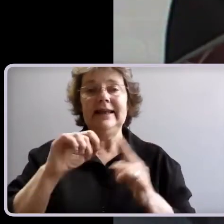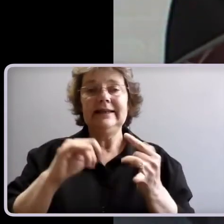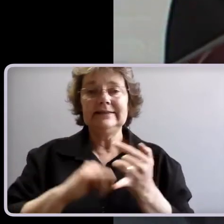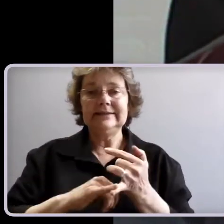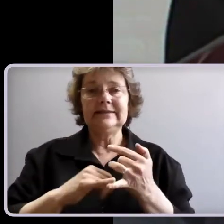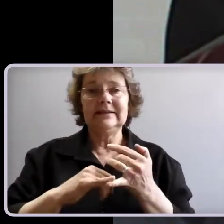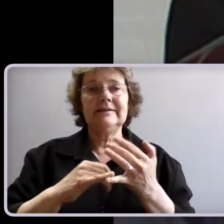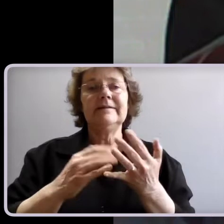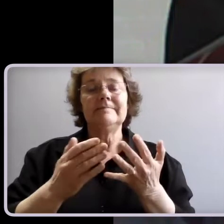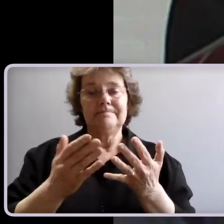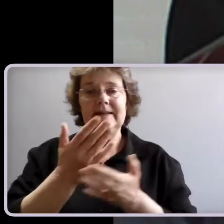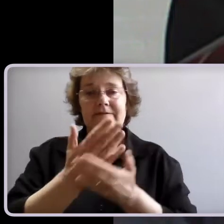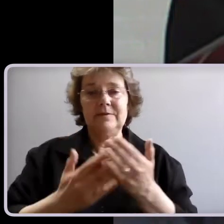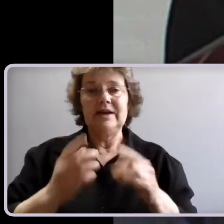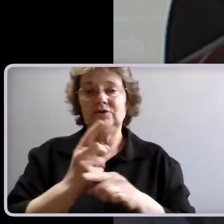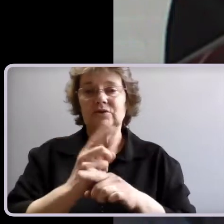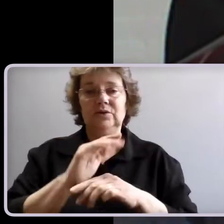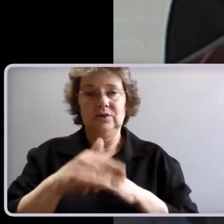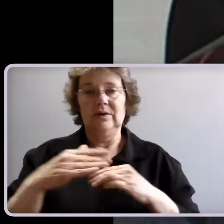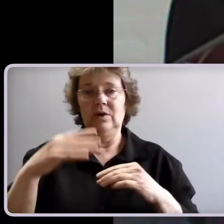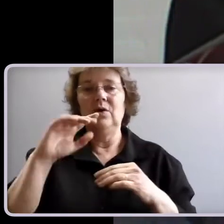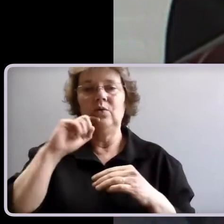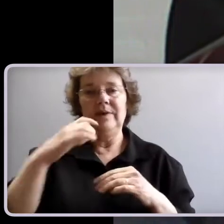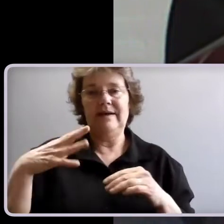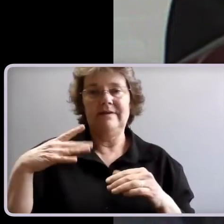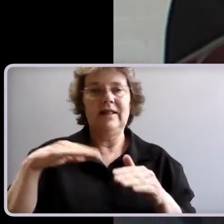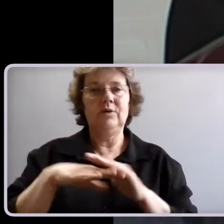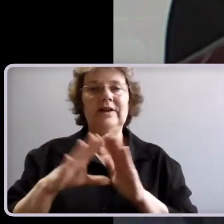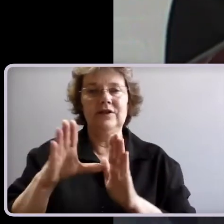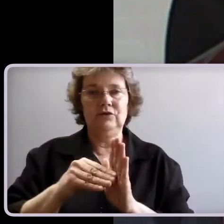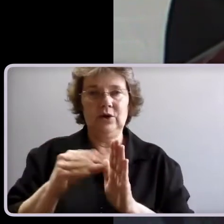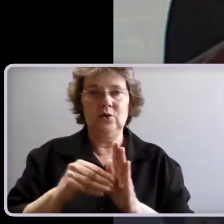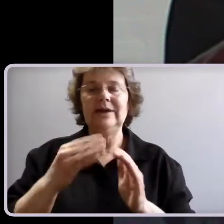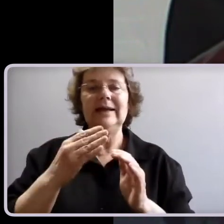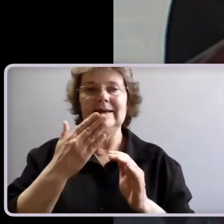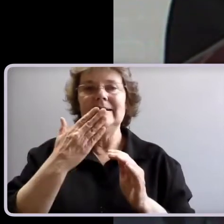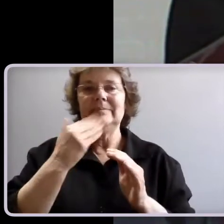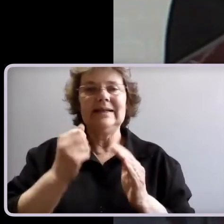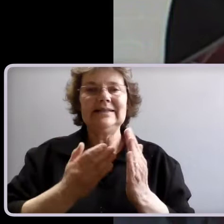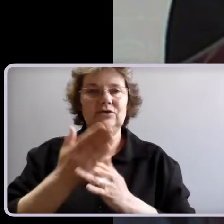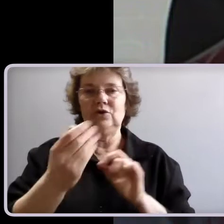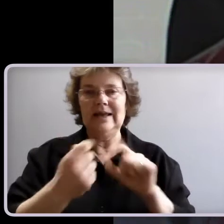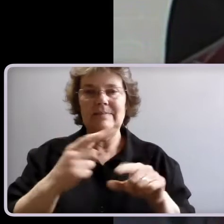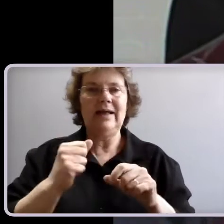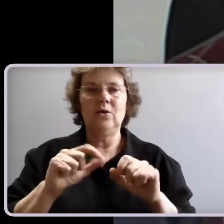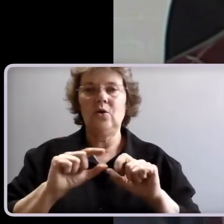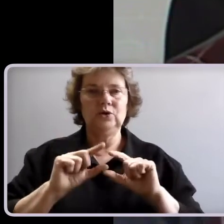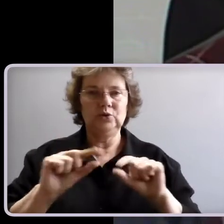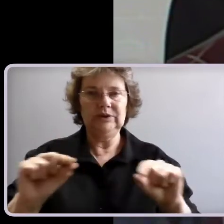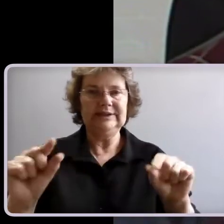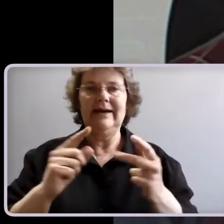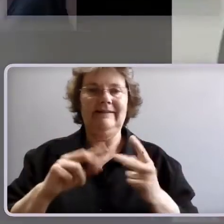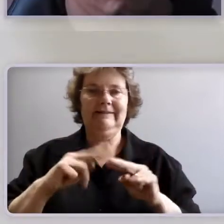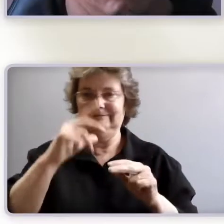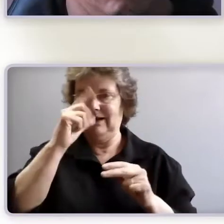session, and feel free to chase me via email or Twitter if there's anything that I can help you find. So